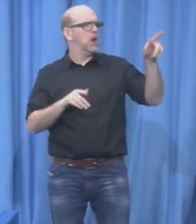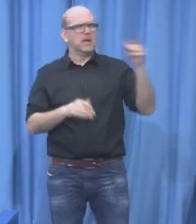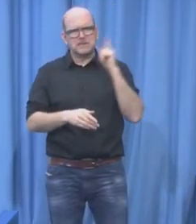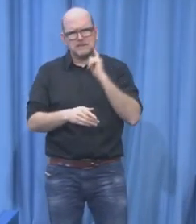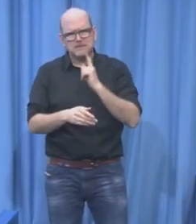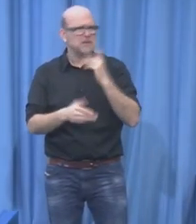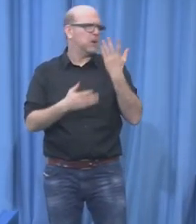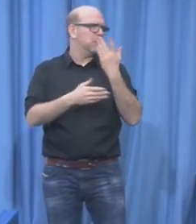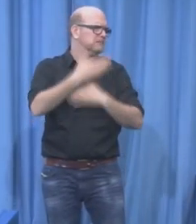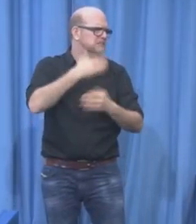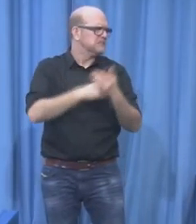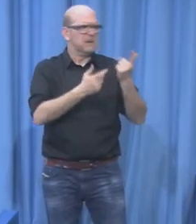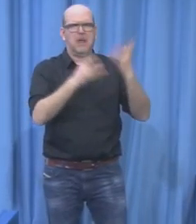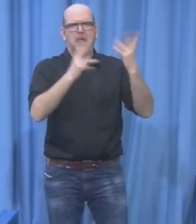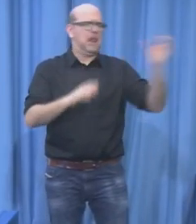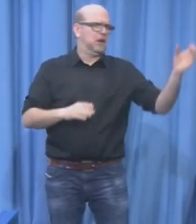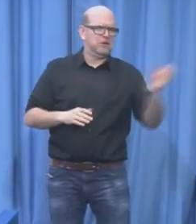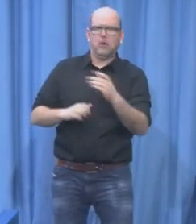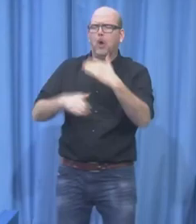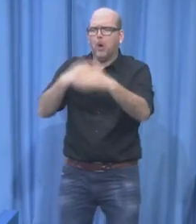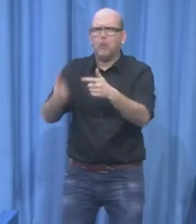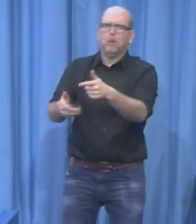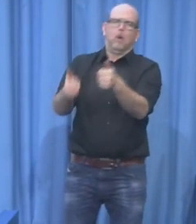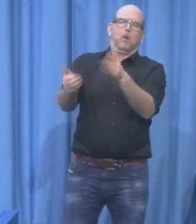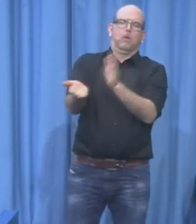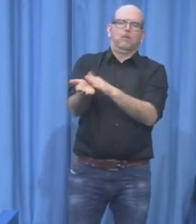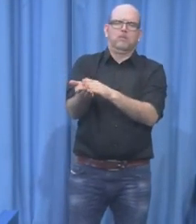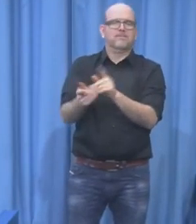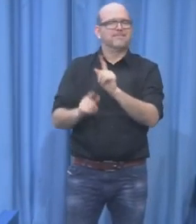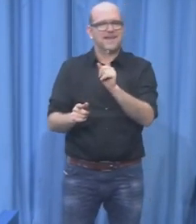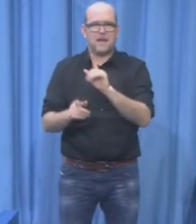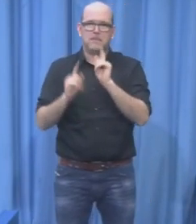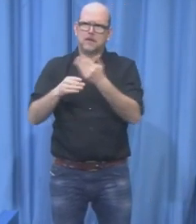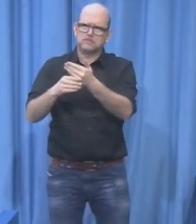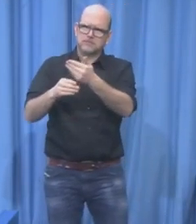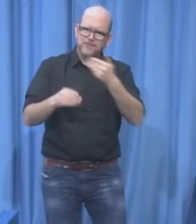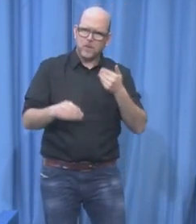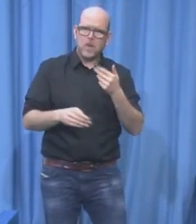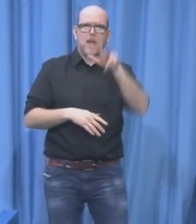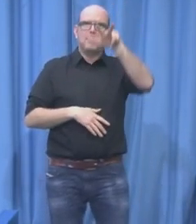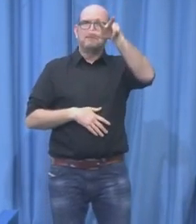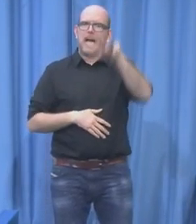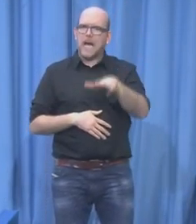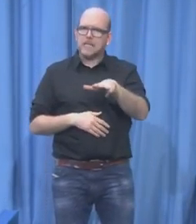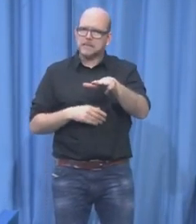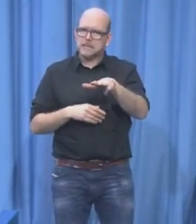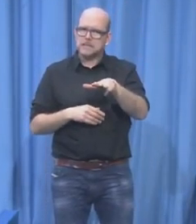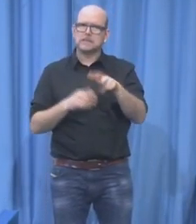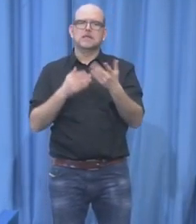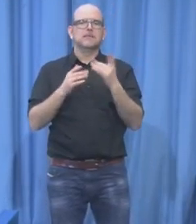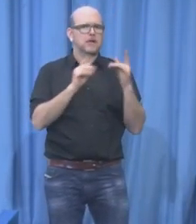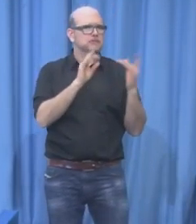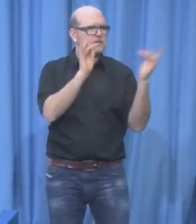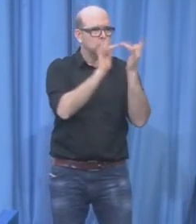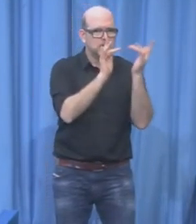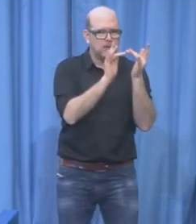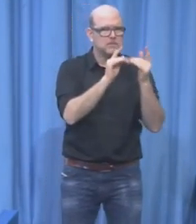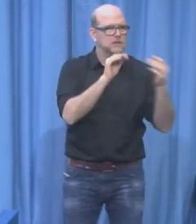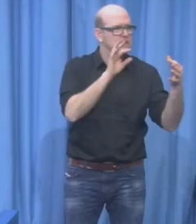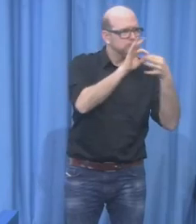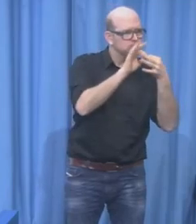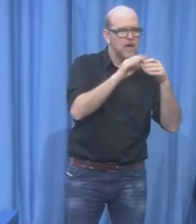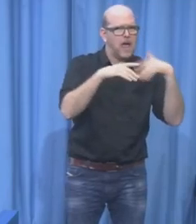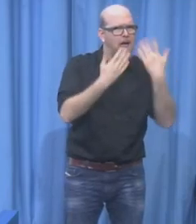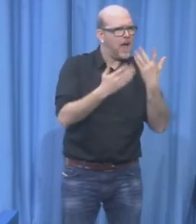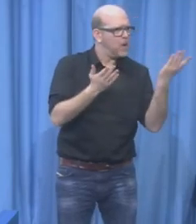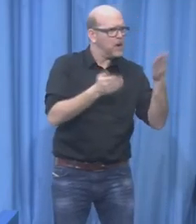on to speaking in the schools to get the students with a disability to take part in our program. I should mention all of our